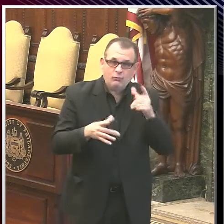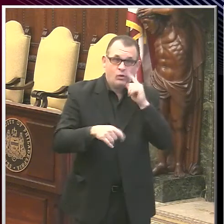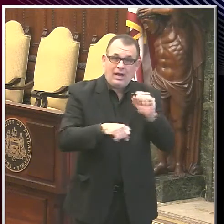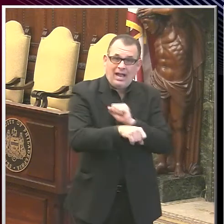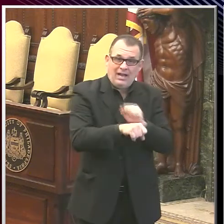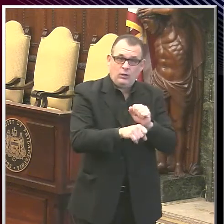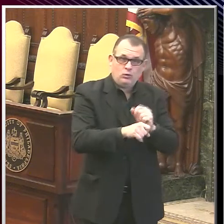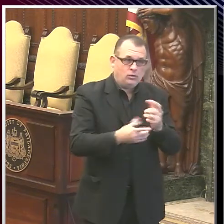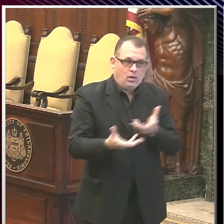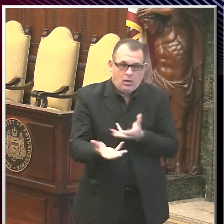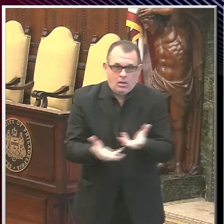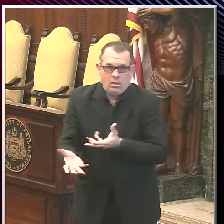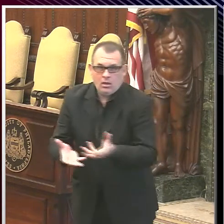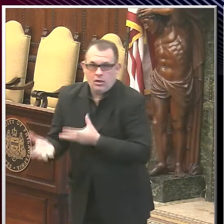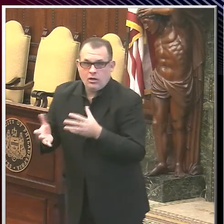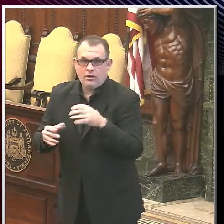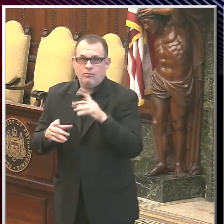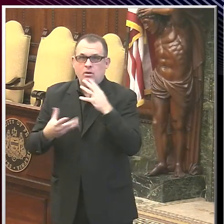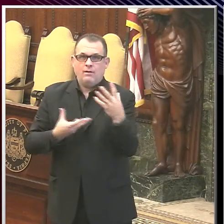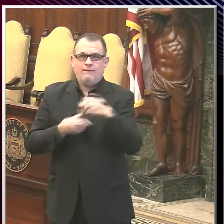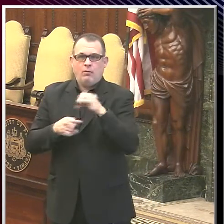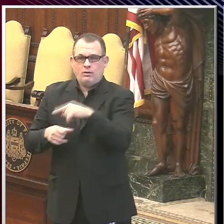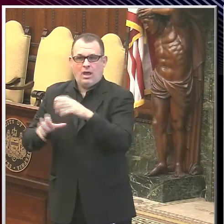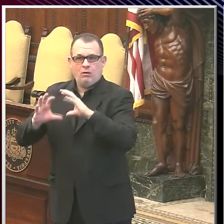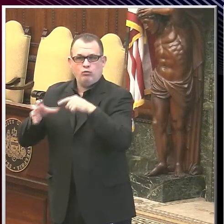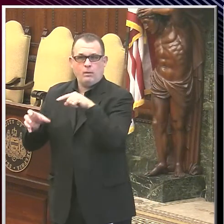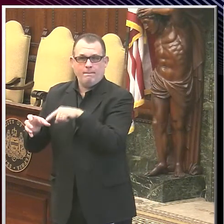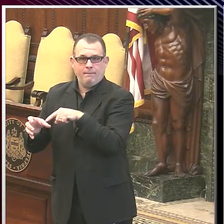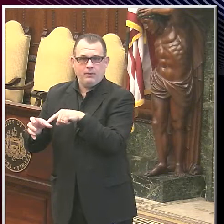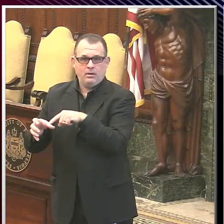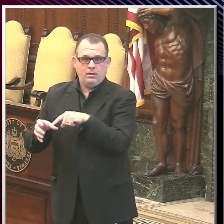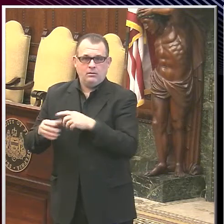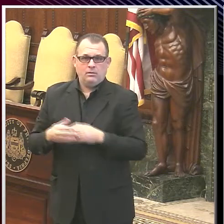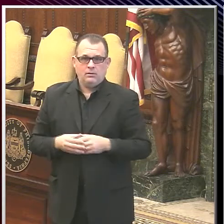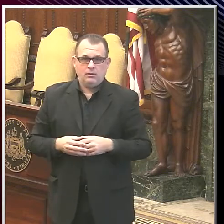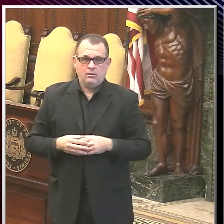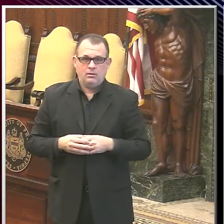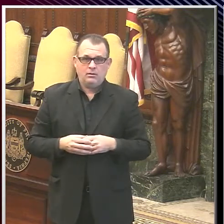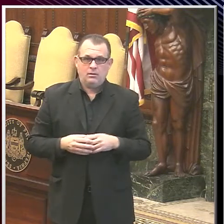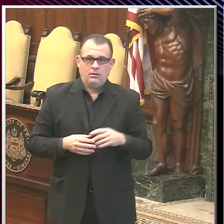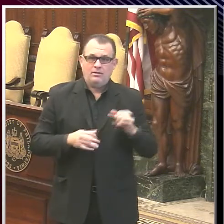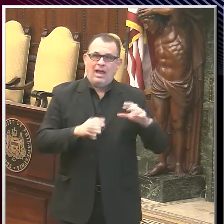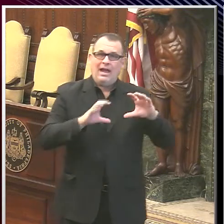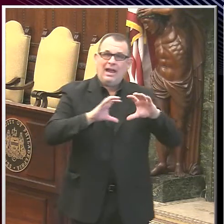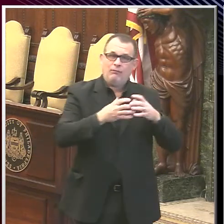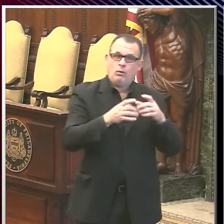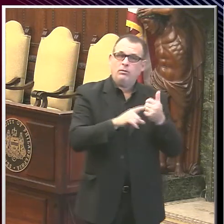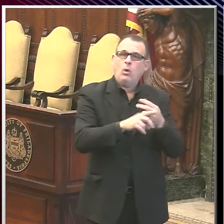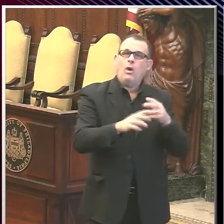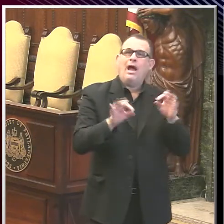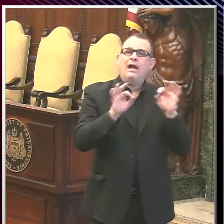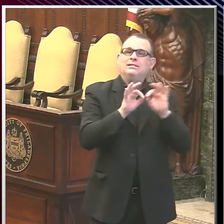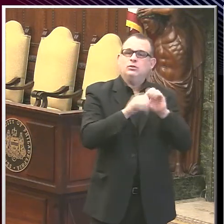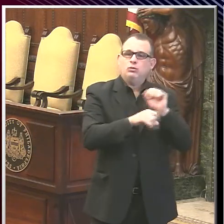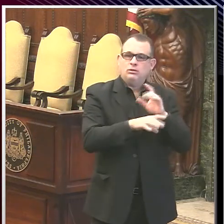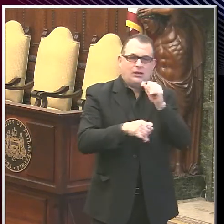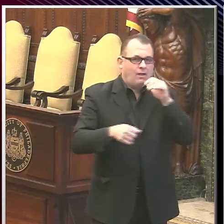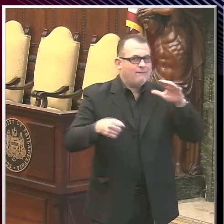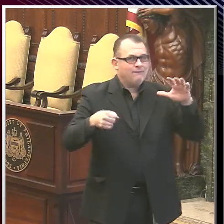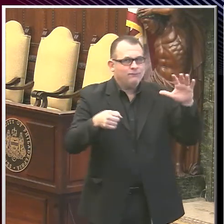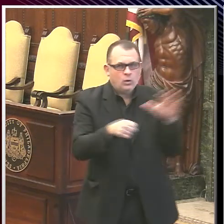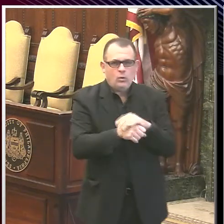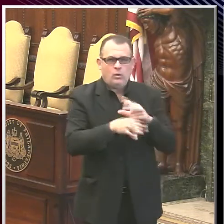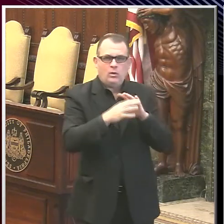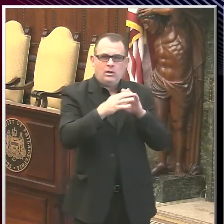would be in that. But we haven't fully defined who's in that full essential worker or critical infrastructure worker group